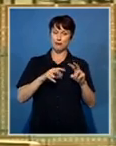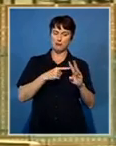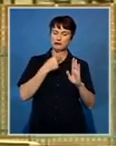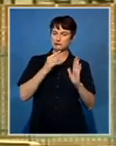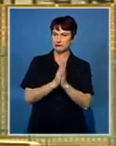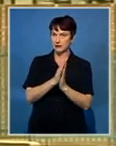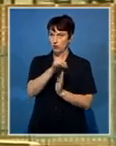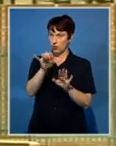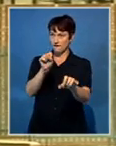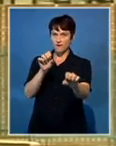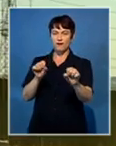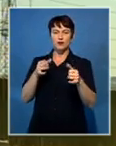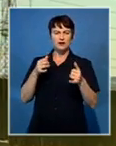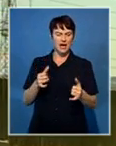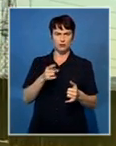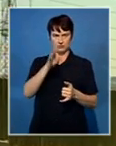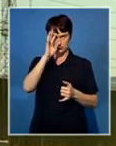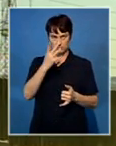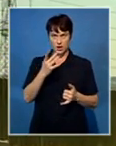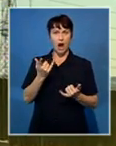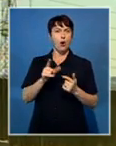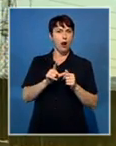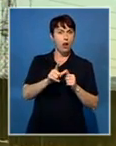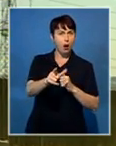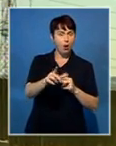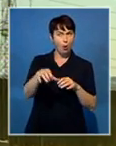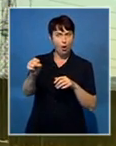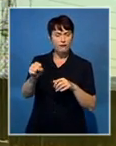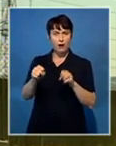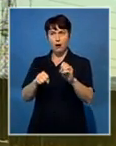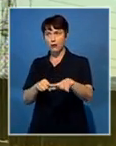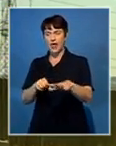the two about which stages of load shedding to implement. Gloria Sefago, SABC News, Johannesburg.